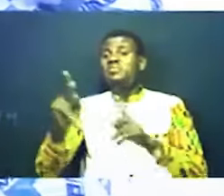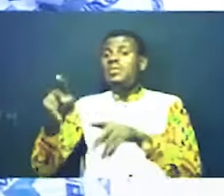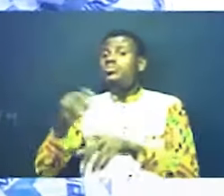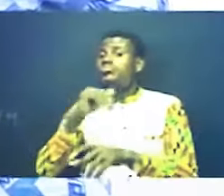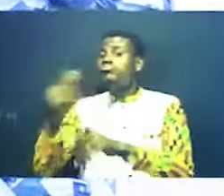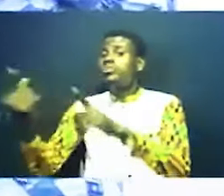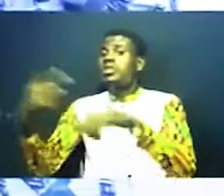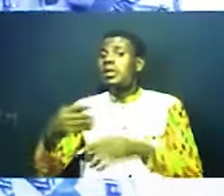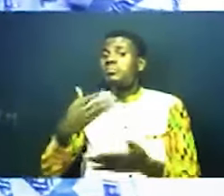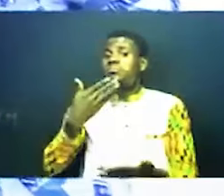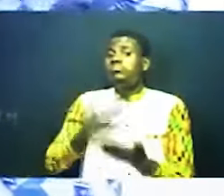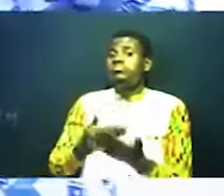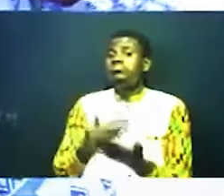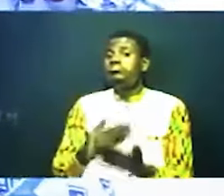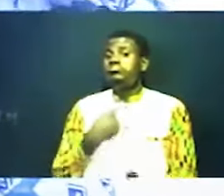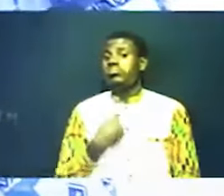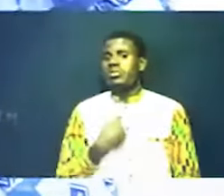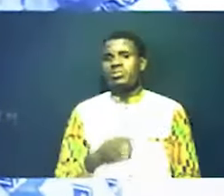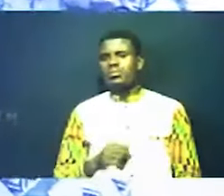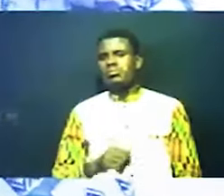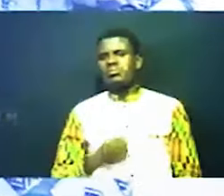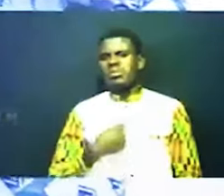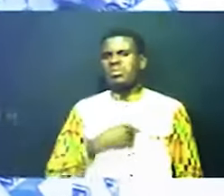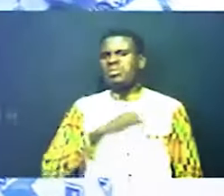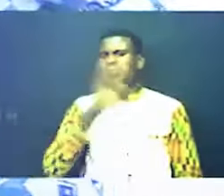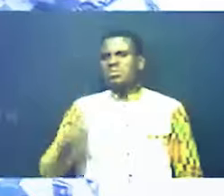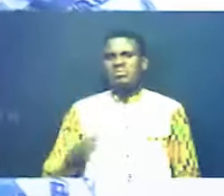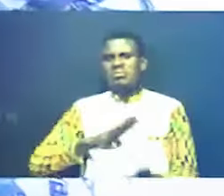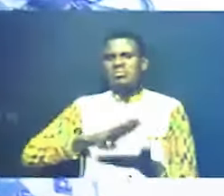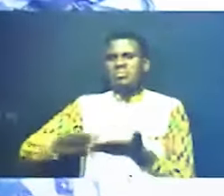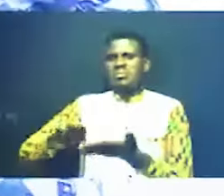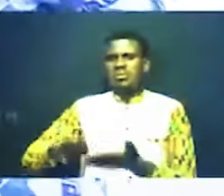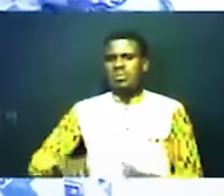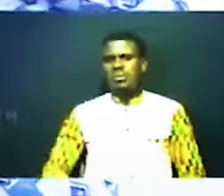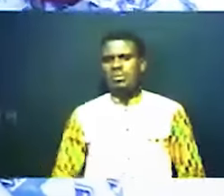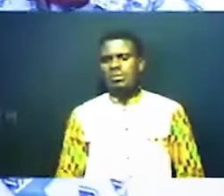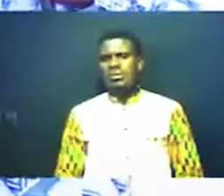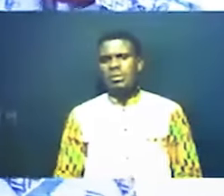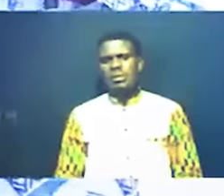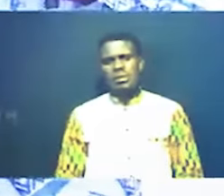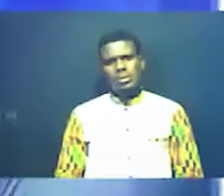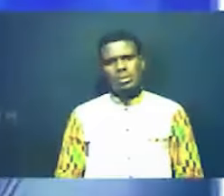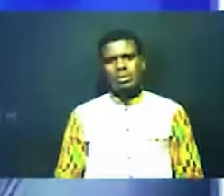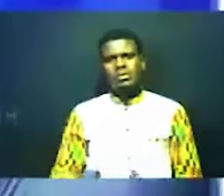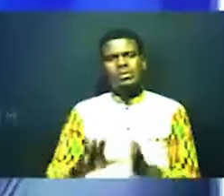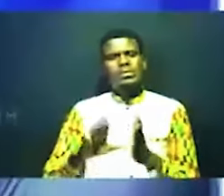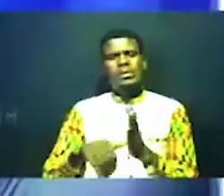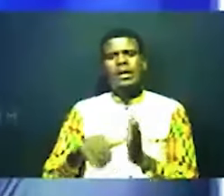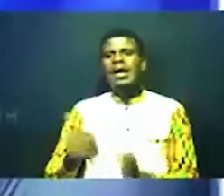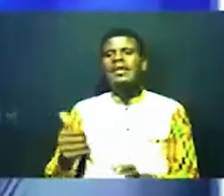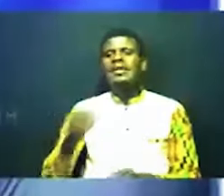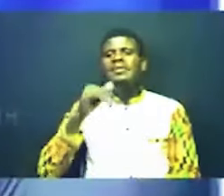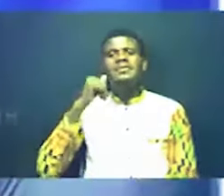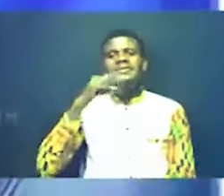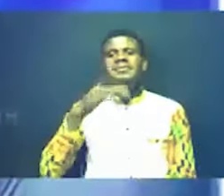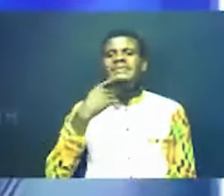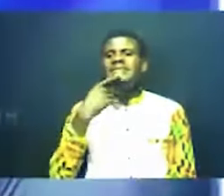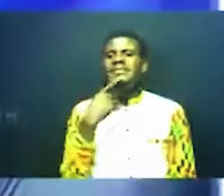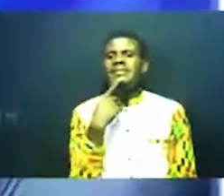Papa be na semnye unless he comes to beg me. And another woman said, "This